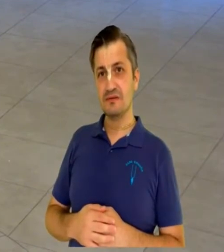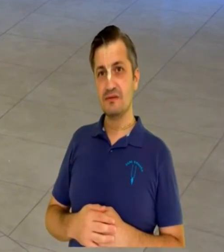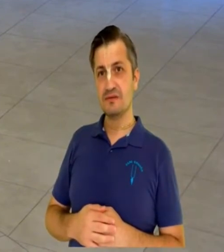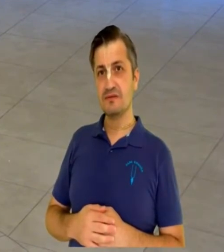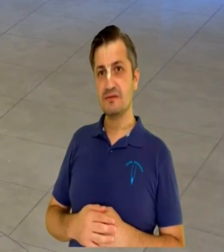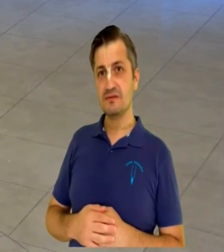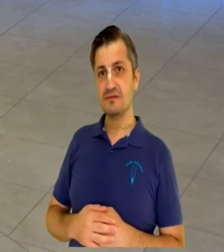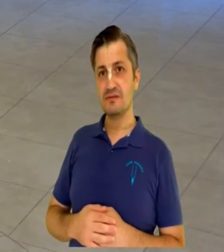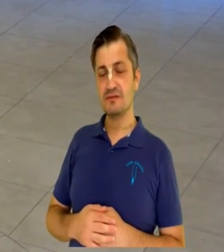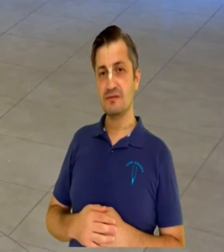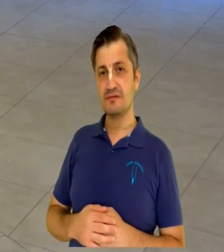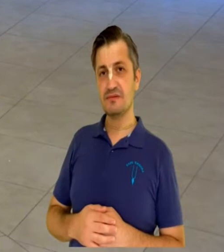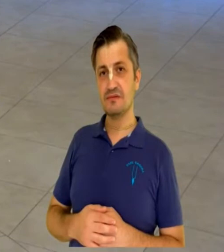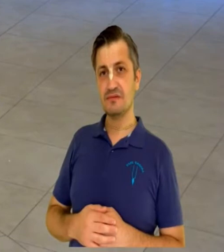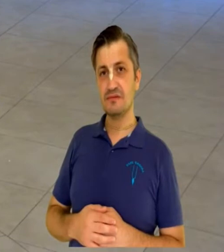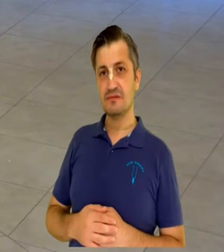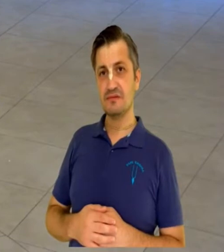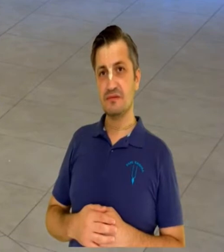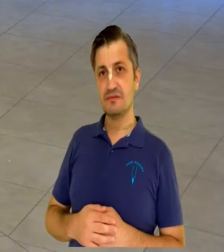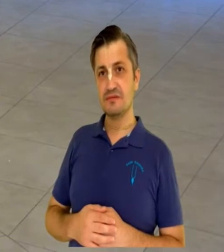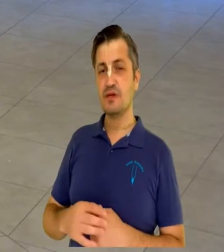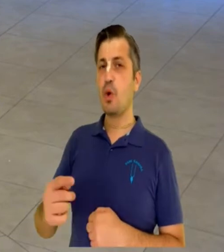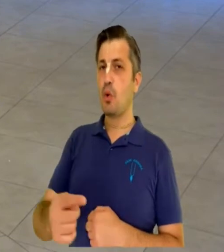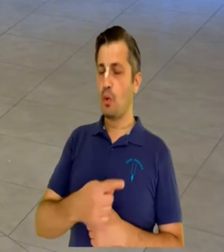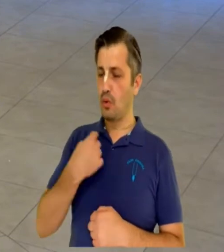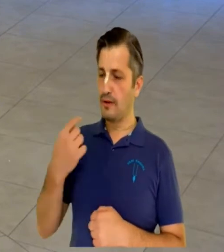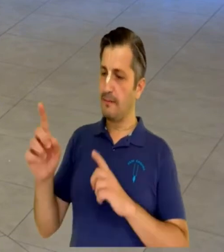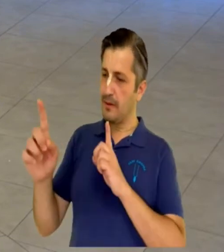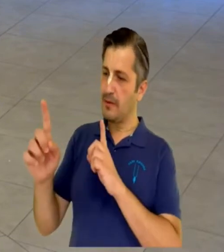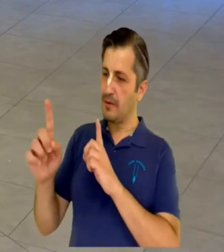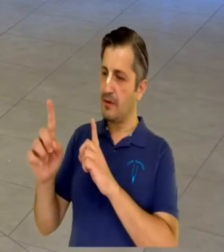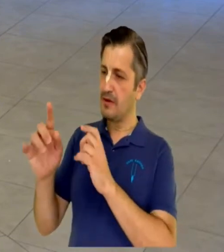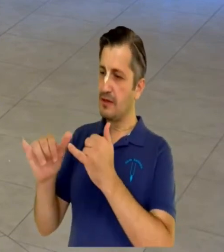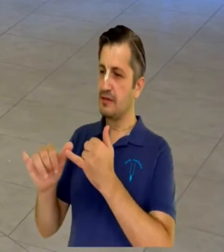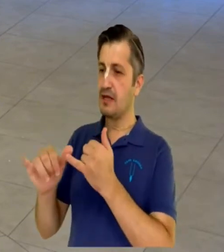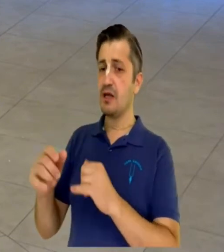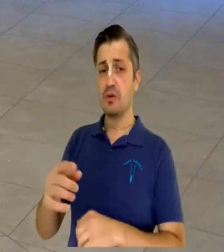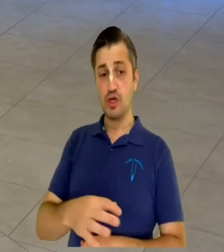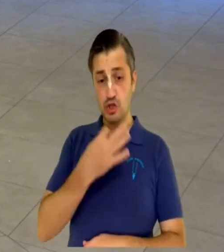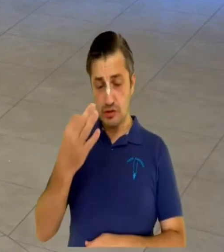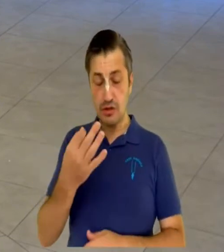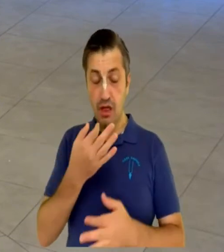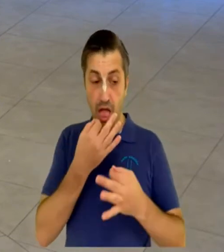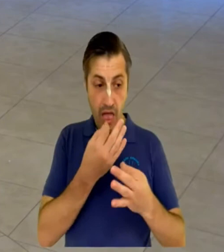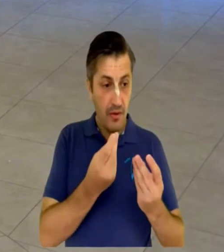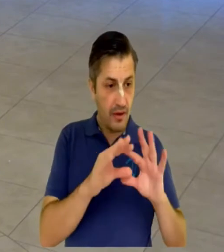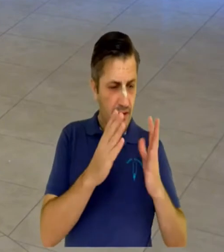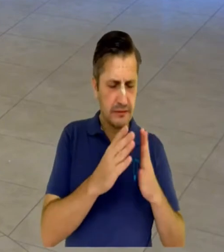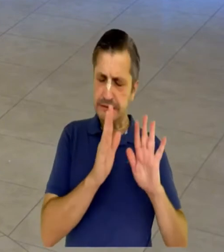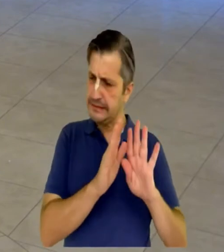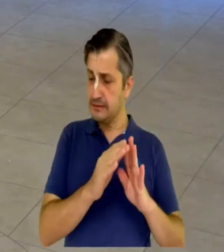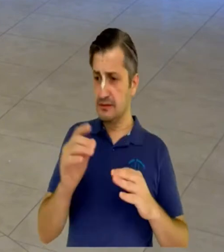Yes, and this actually chapter really describes a lot about this because we have